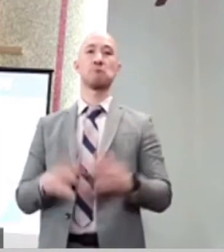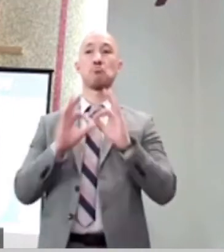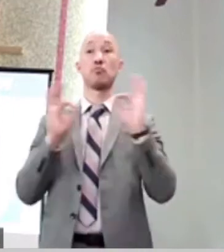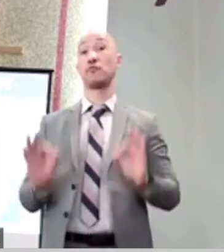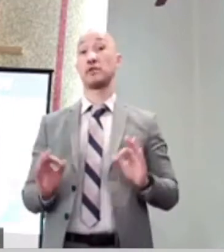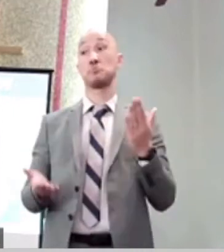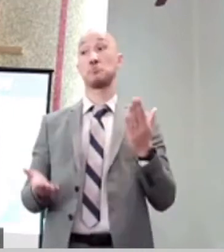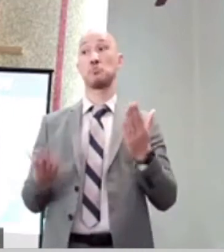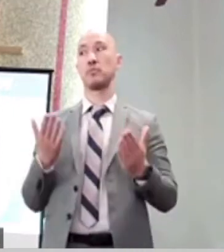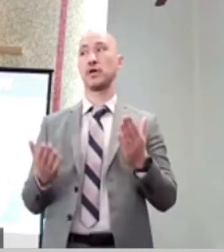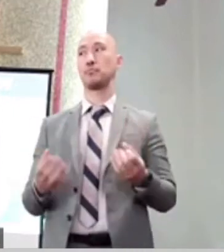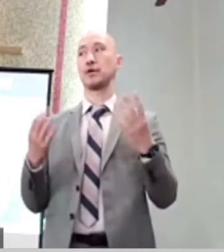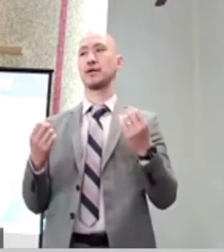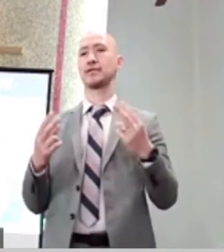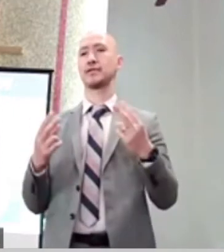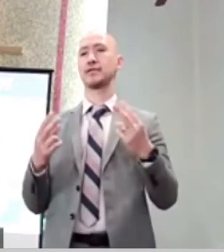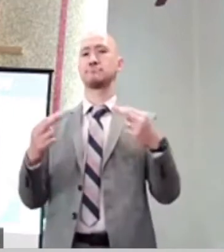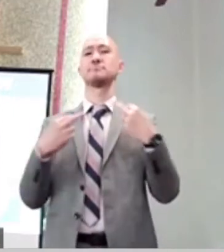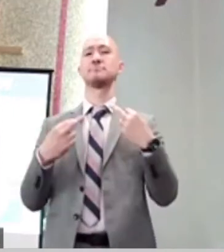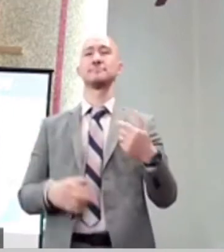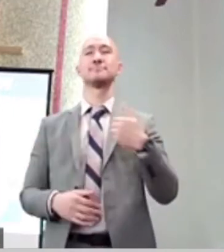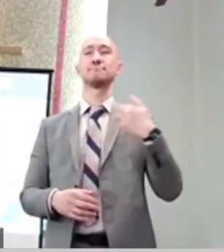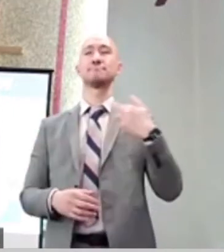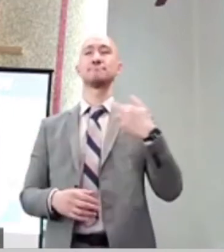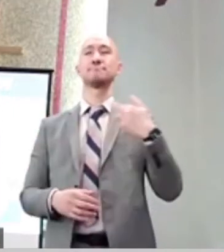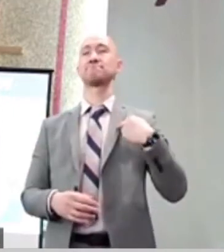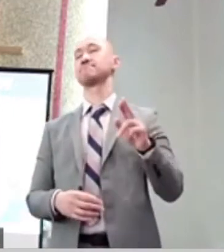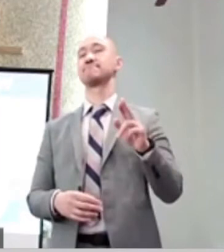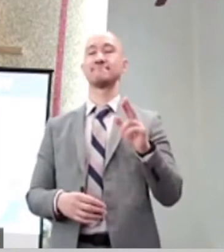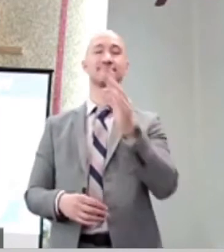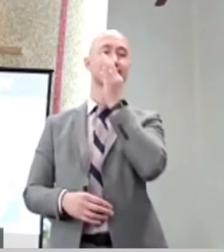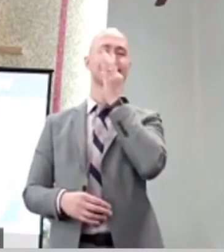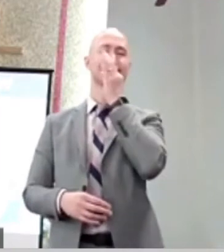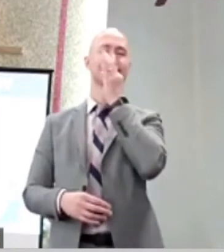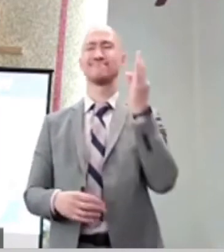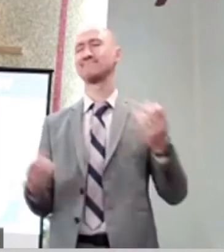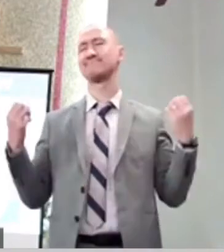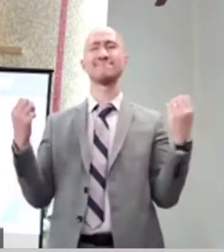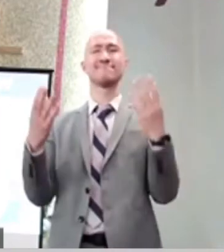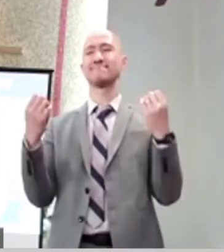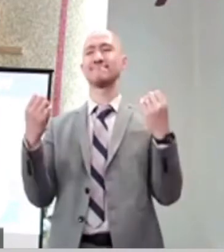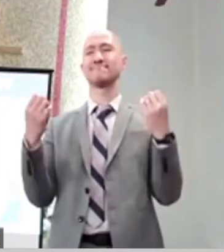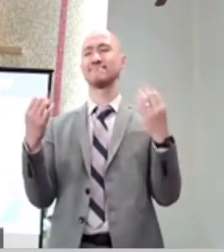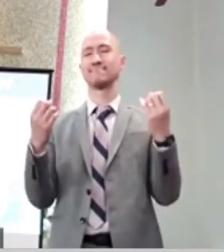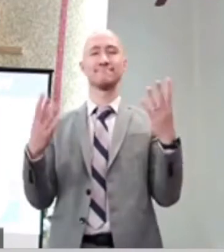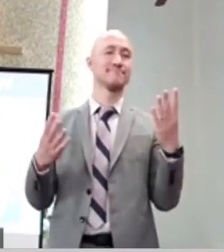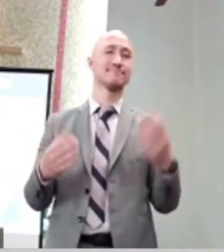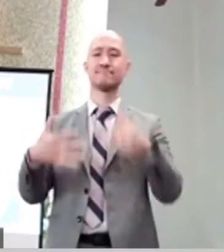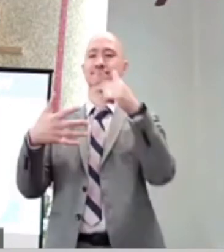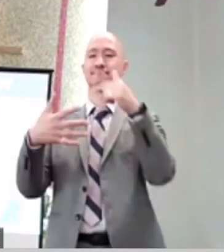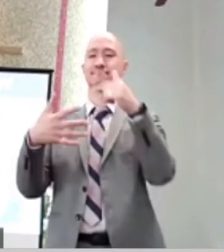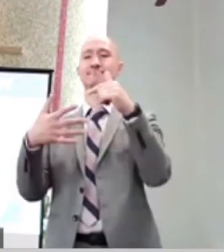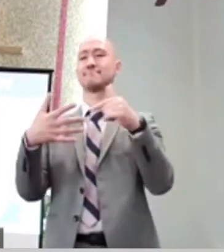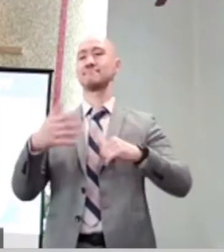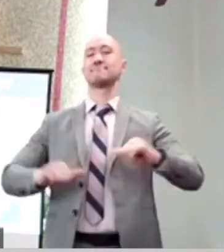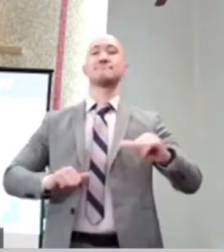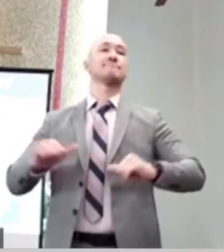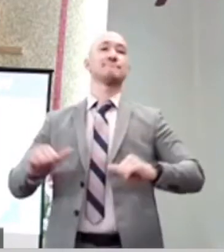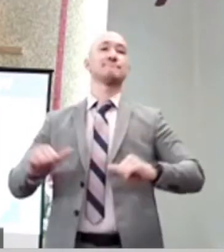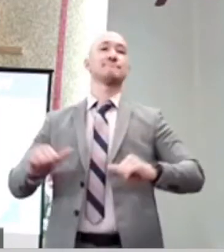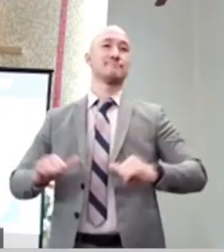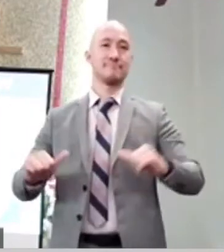they were probably saying, we're very religious people. We're very seriously religious. Look, we fast twice a day or three times a week. And